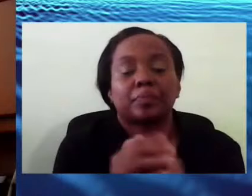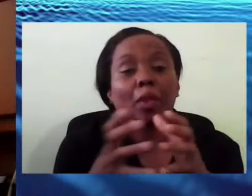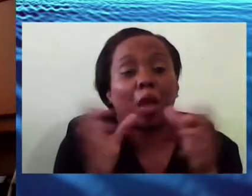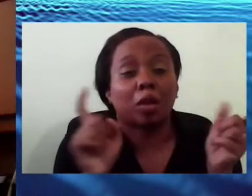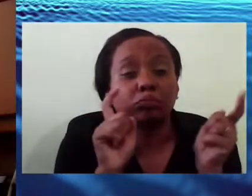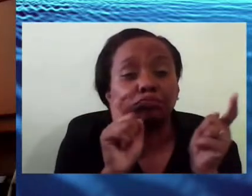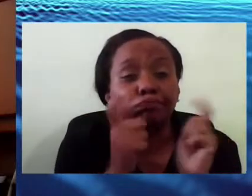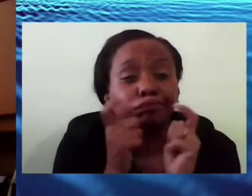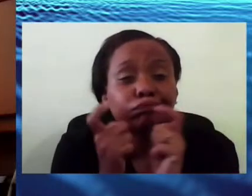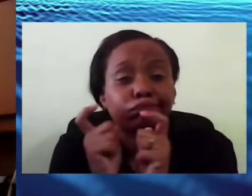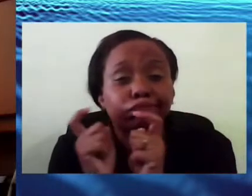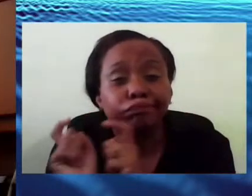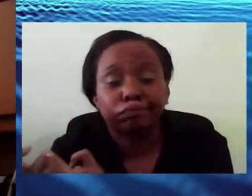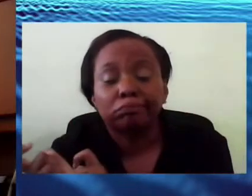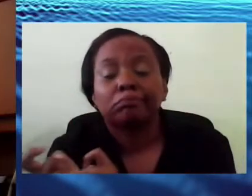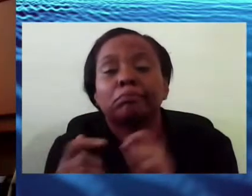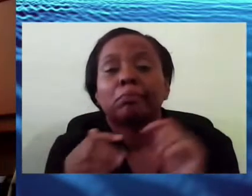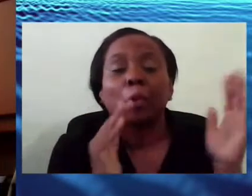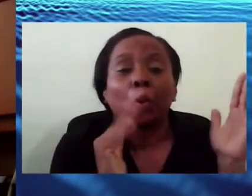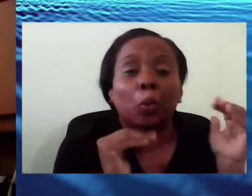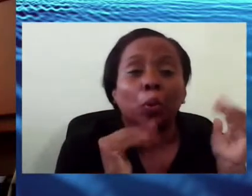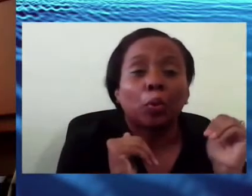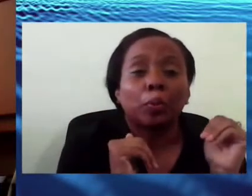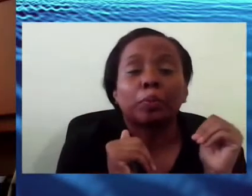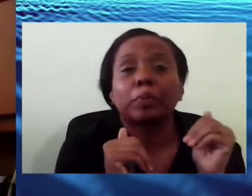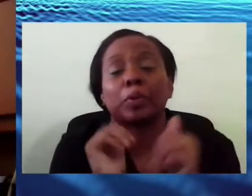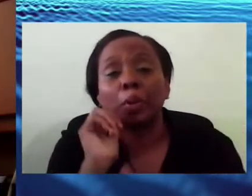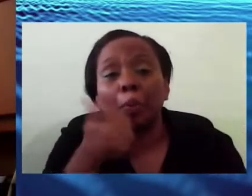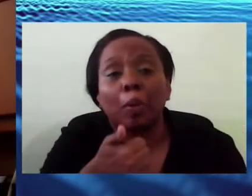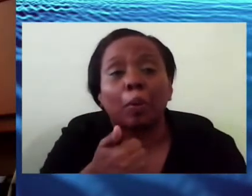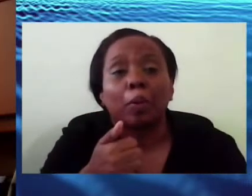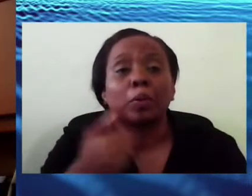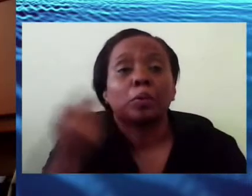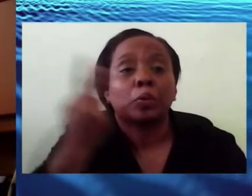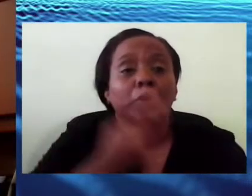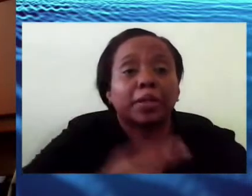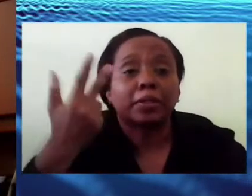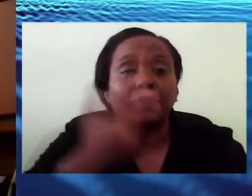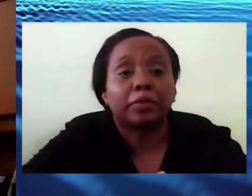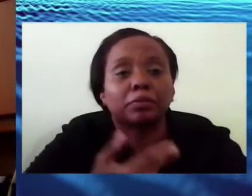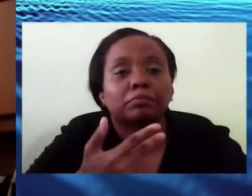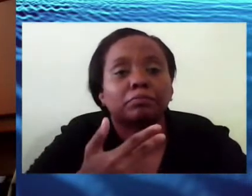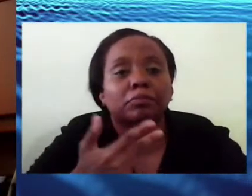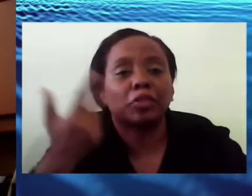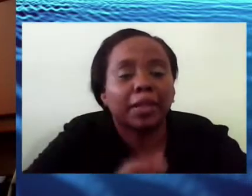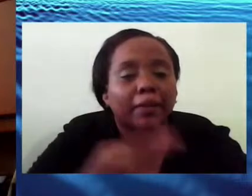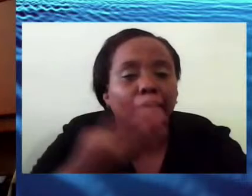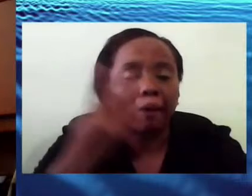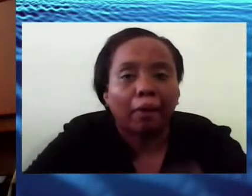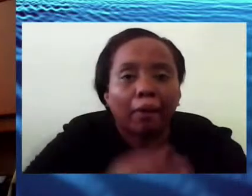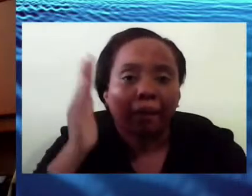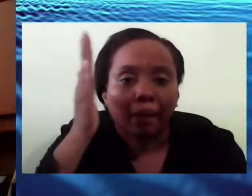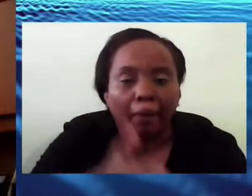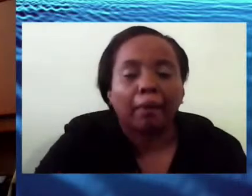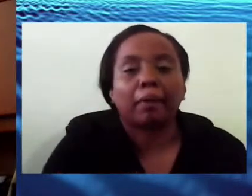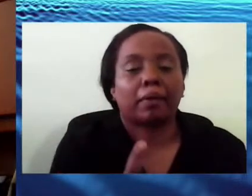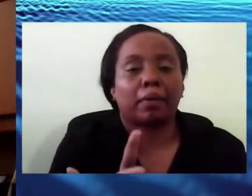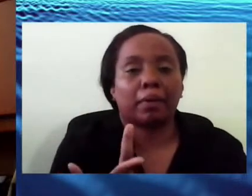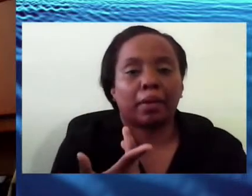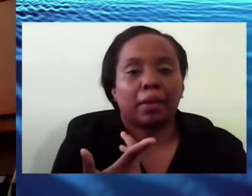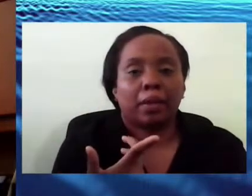to be finalized, and we're hoping that within another couple of days or so, once we've gotten past where we are now, the truth of the matter is,